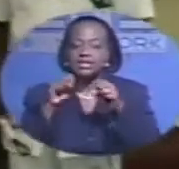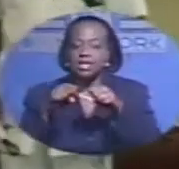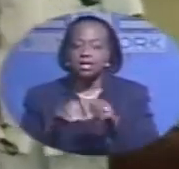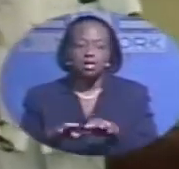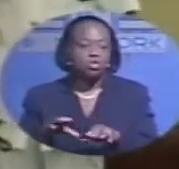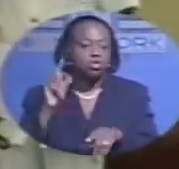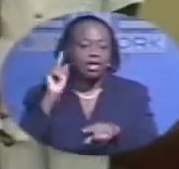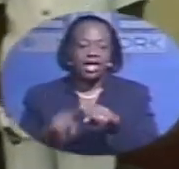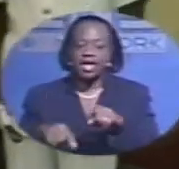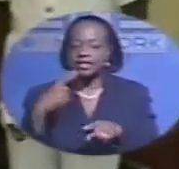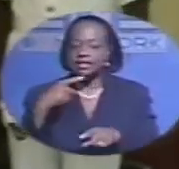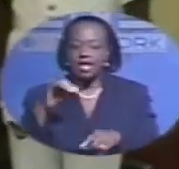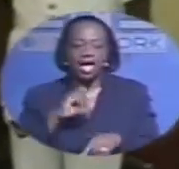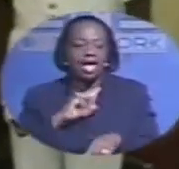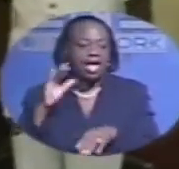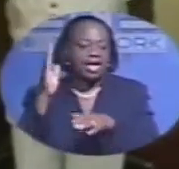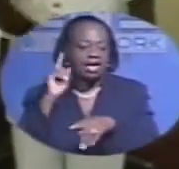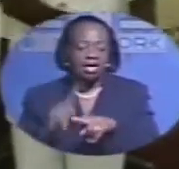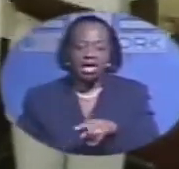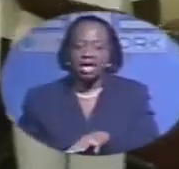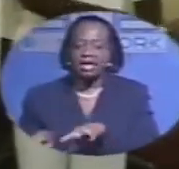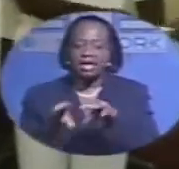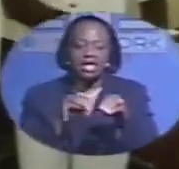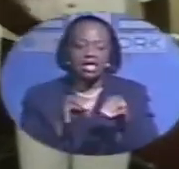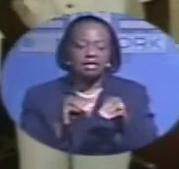leave this and you can't leave that, you got to go.